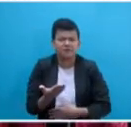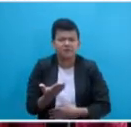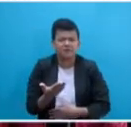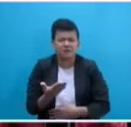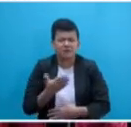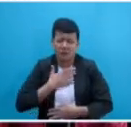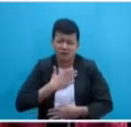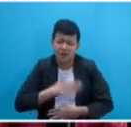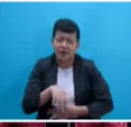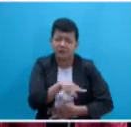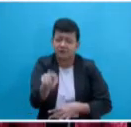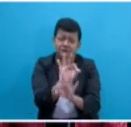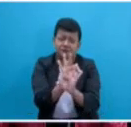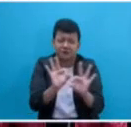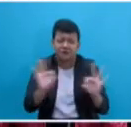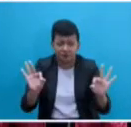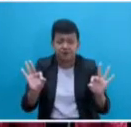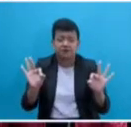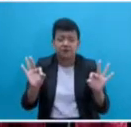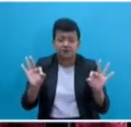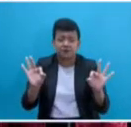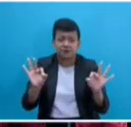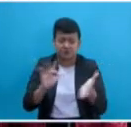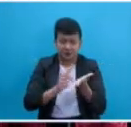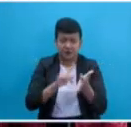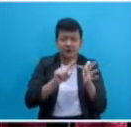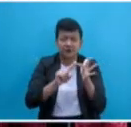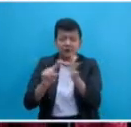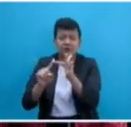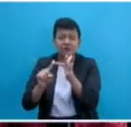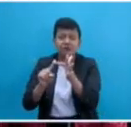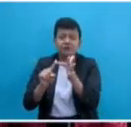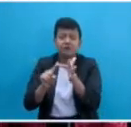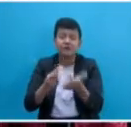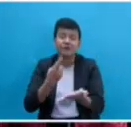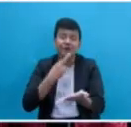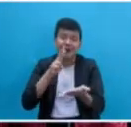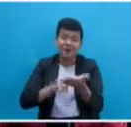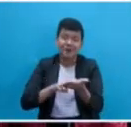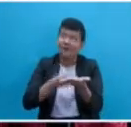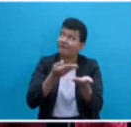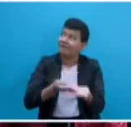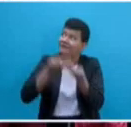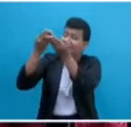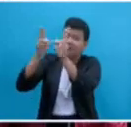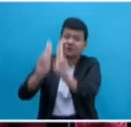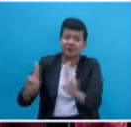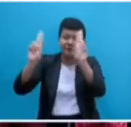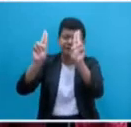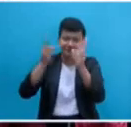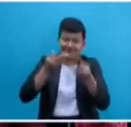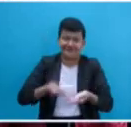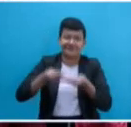world. His addresses and reports to the United Nations General Assembly and the United Nations Security Council